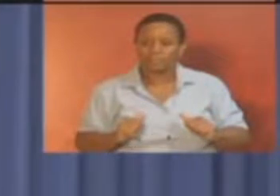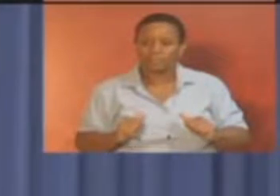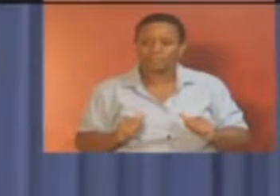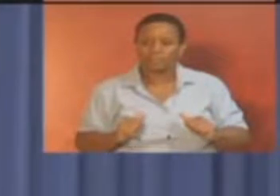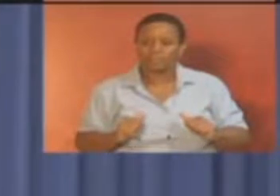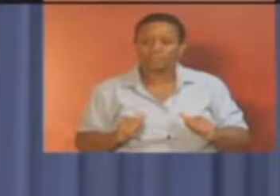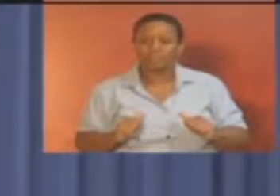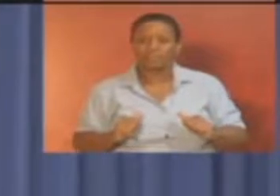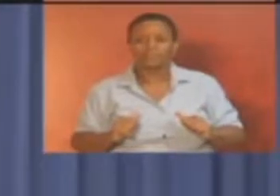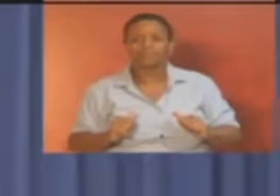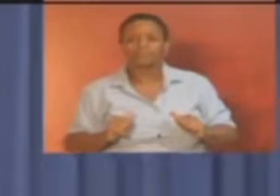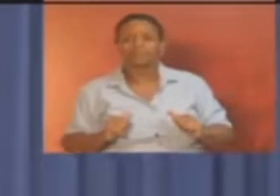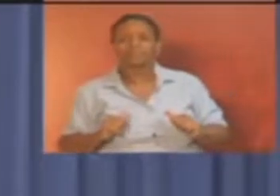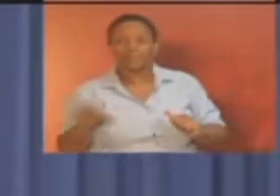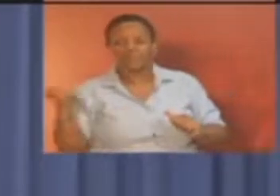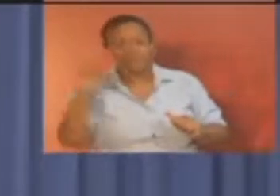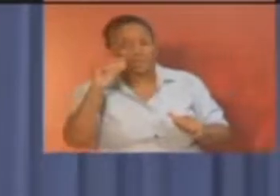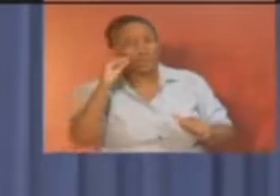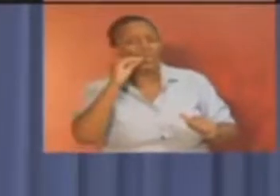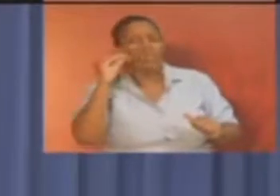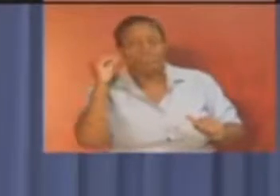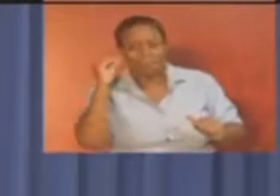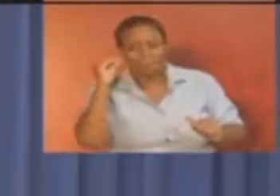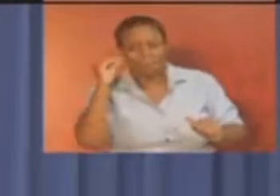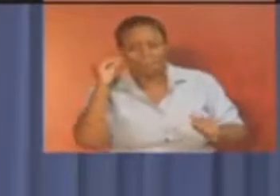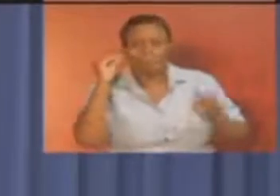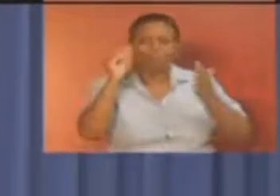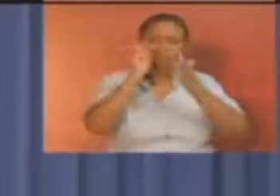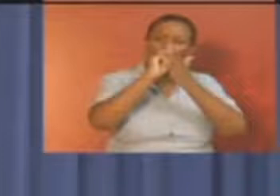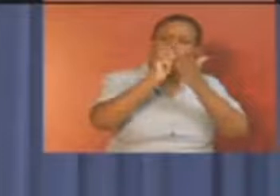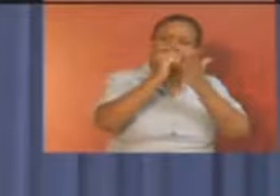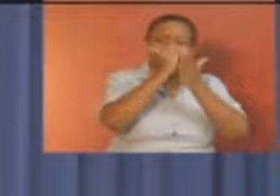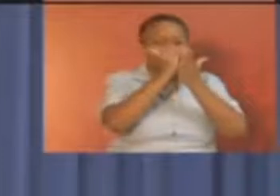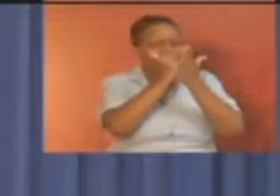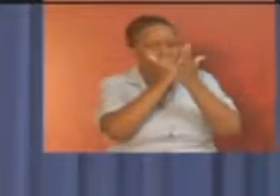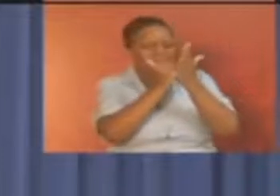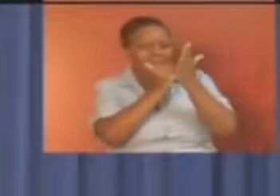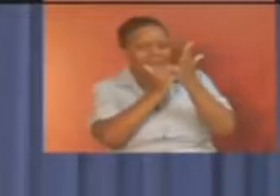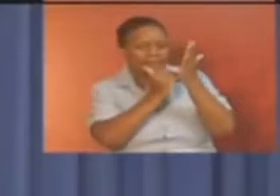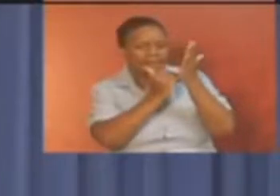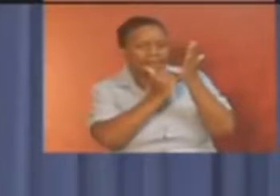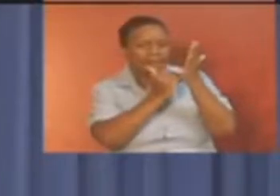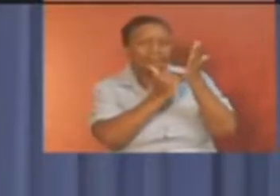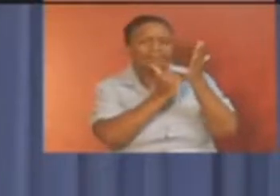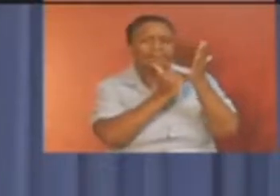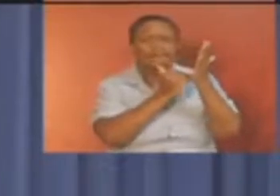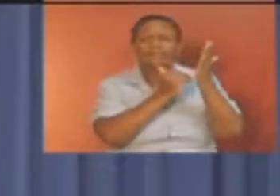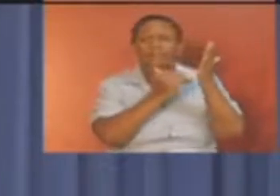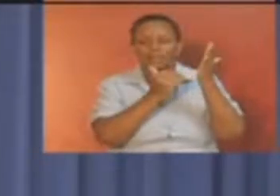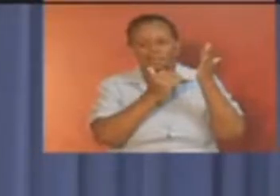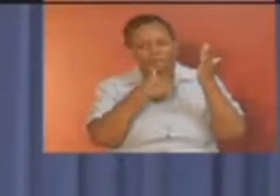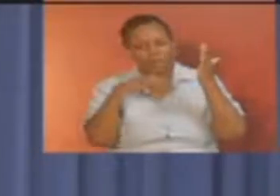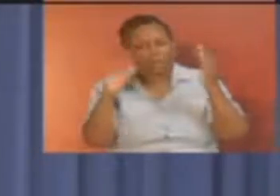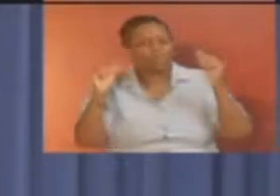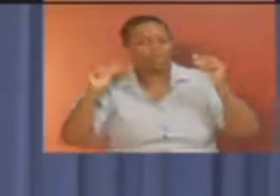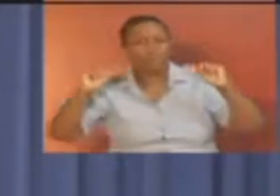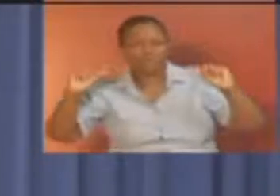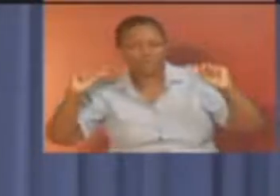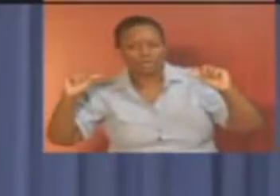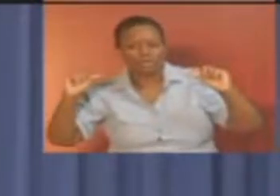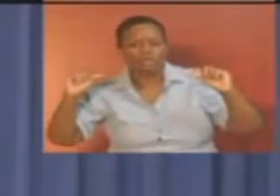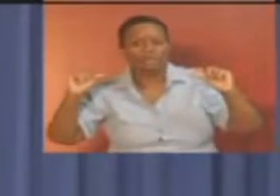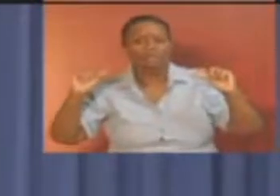what you want. Minimize your exposure out there. Minimize your exposure everywhere. And I'm sure that if we do that, hopefully